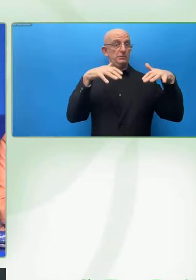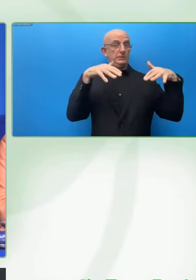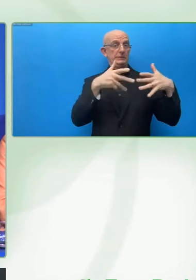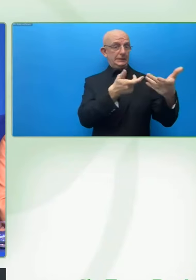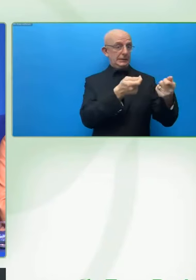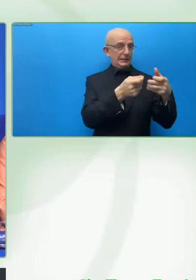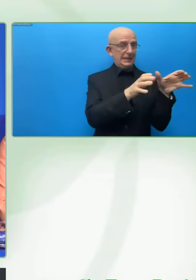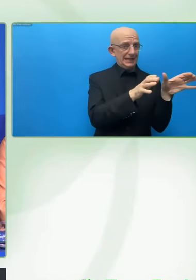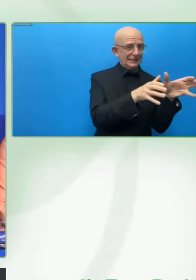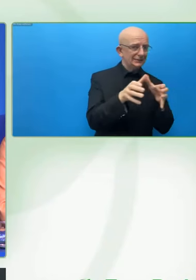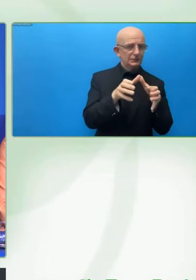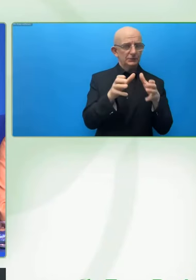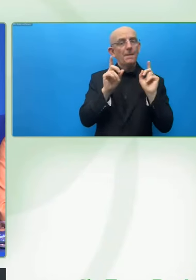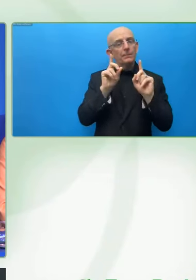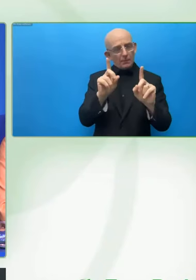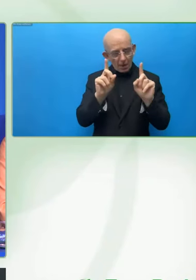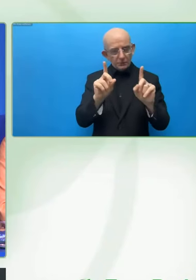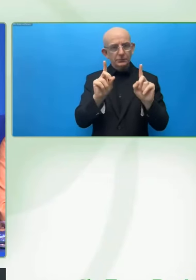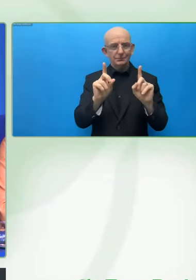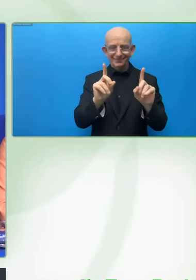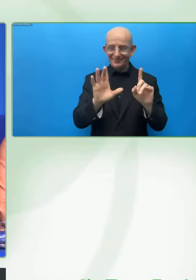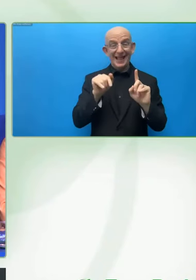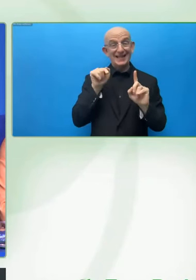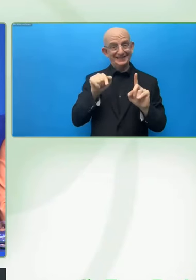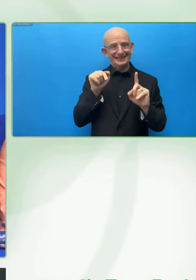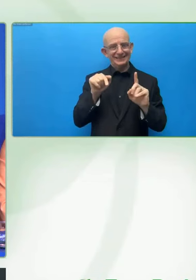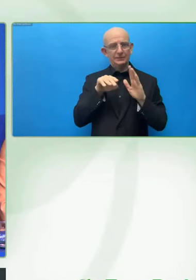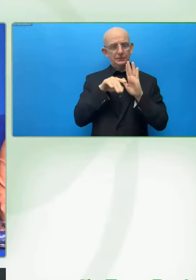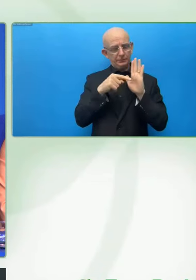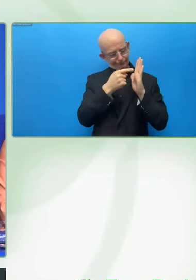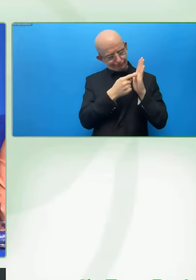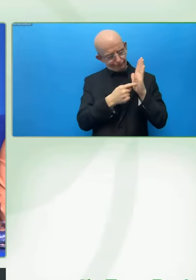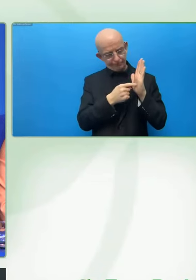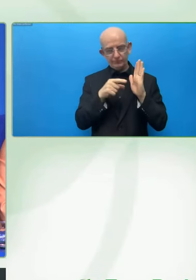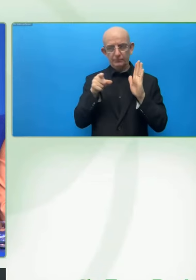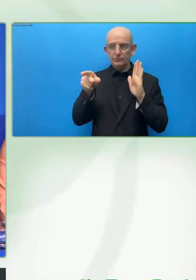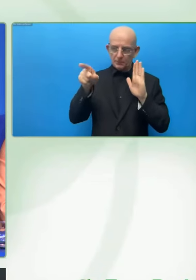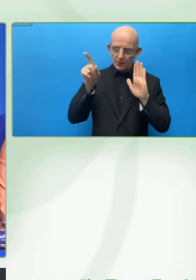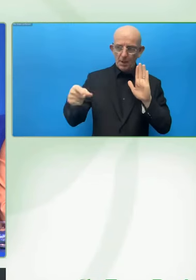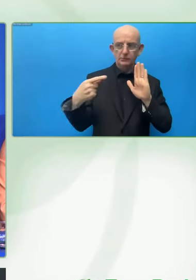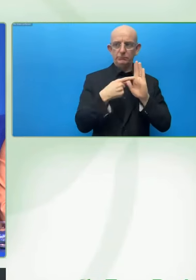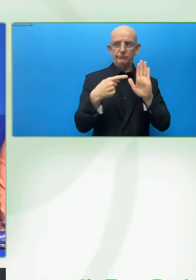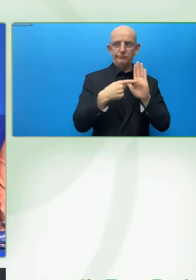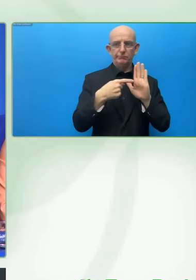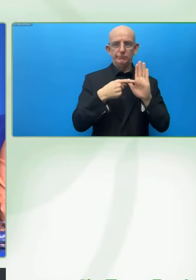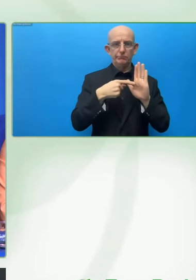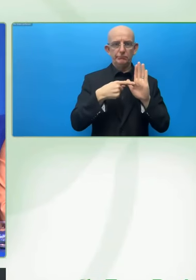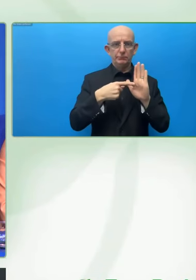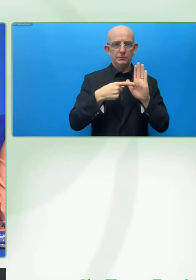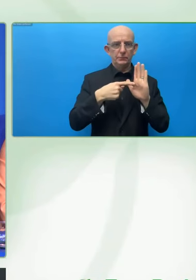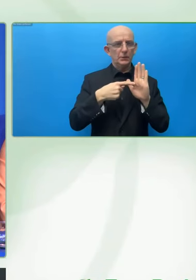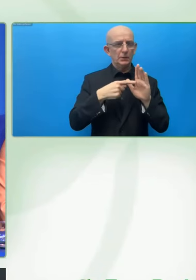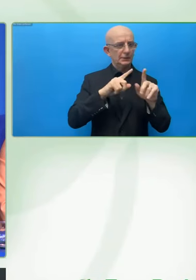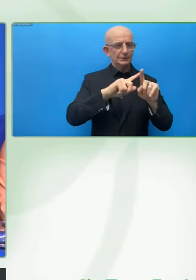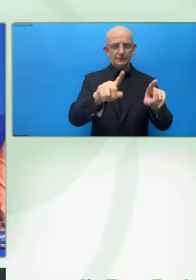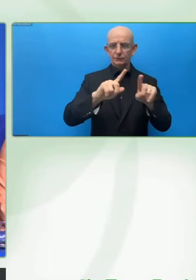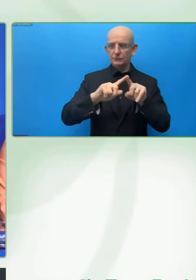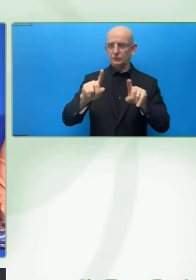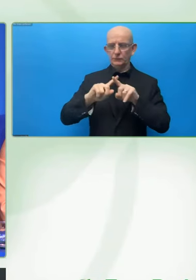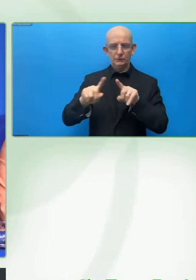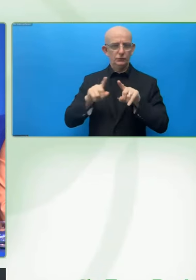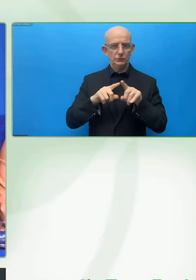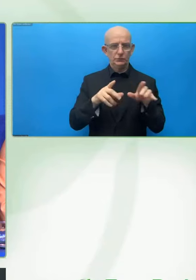different capabilities of different entities. And this can be seen in the